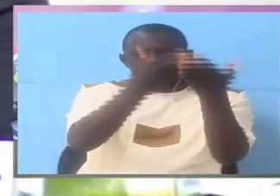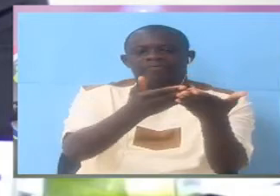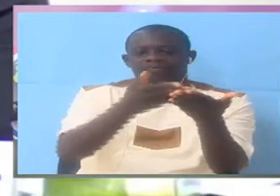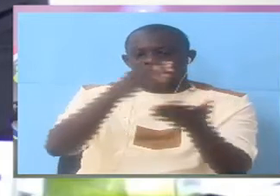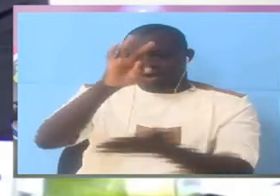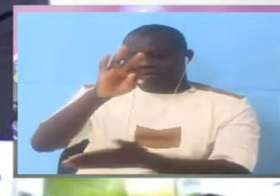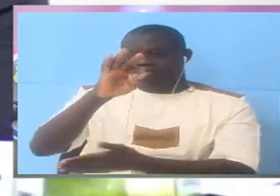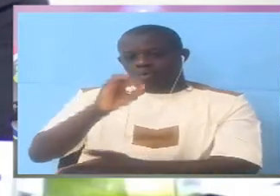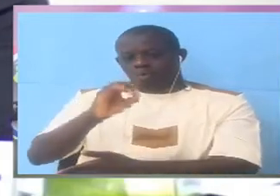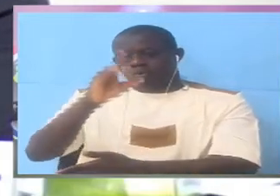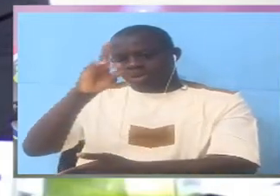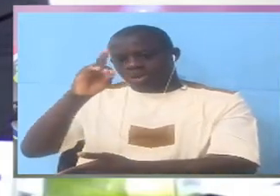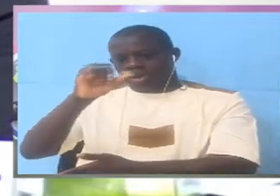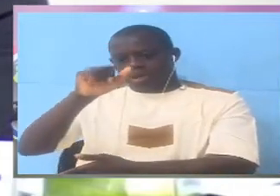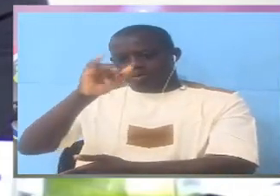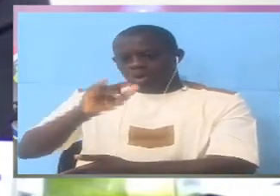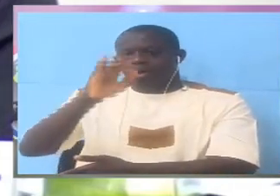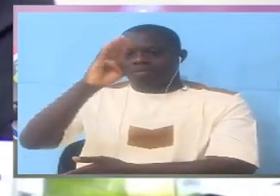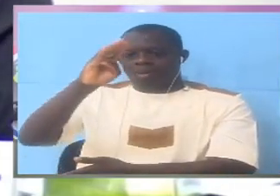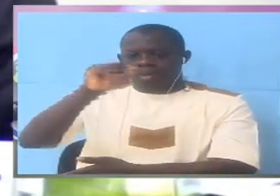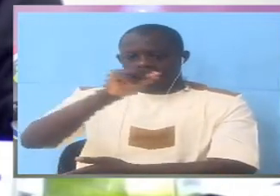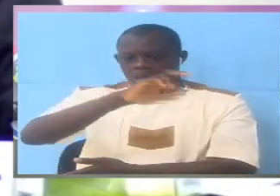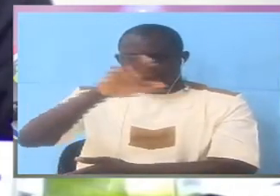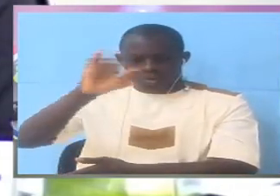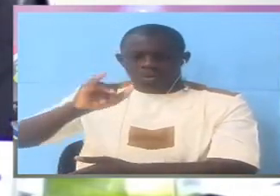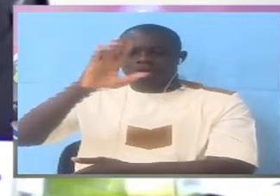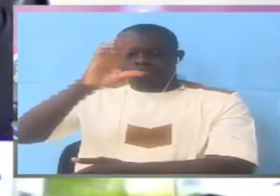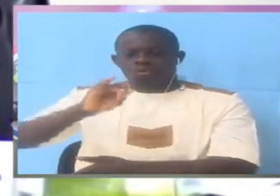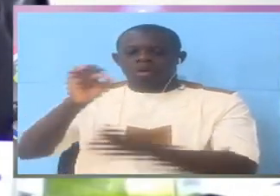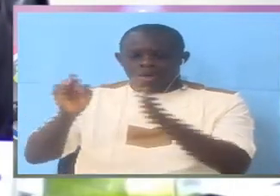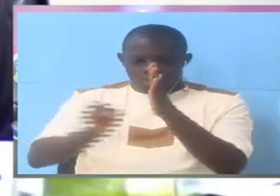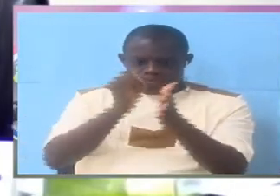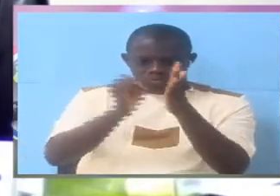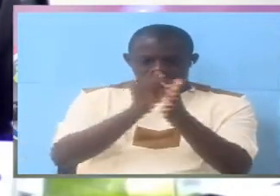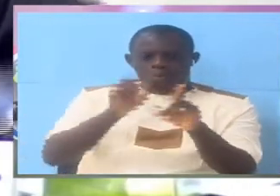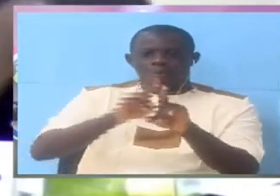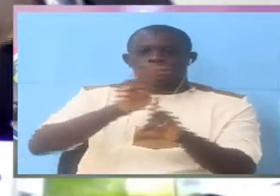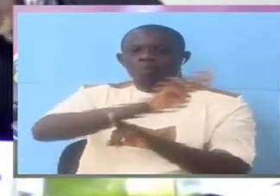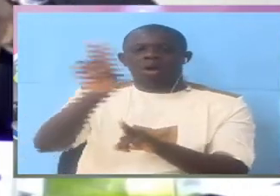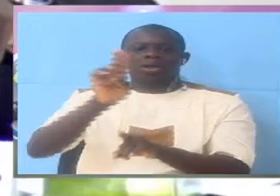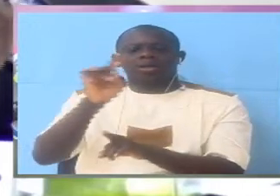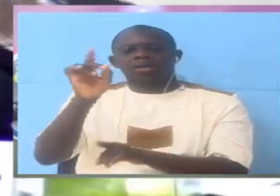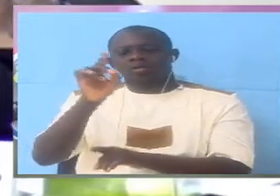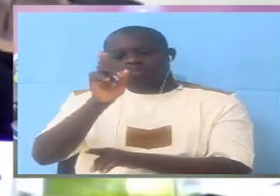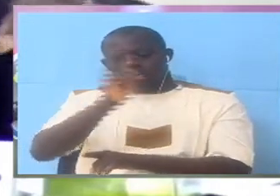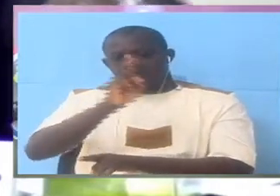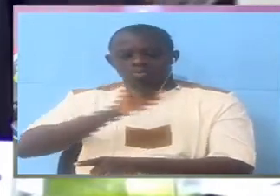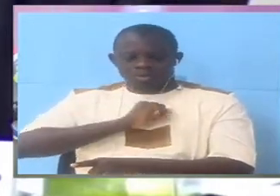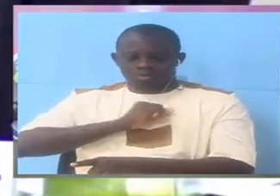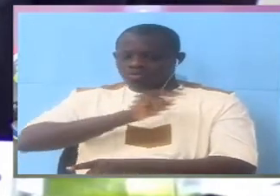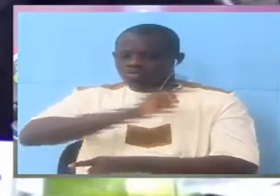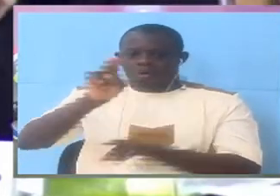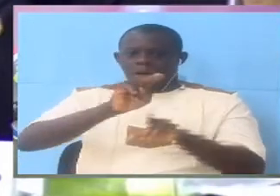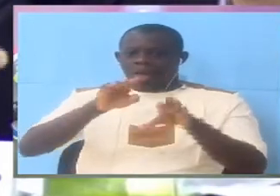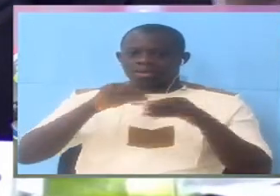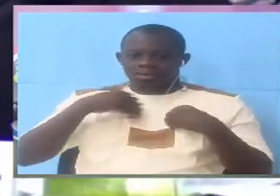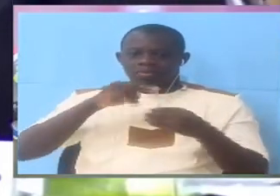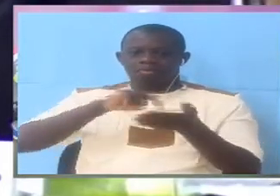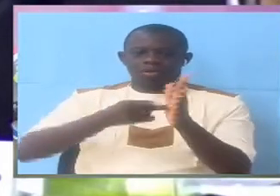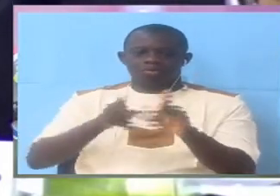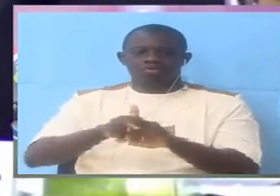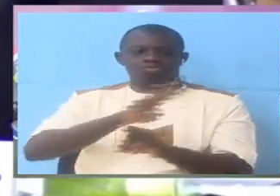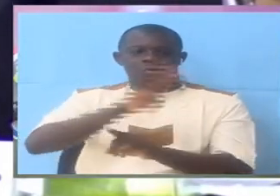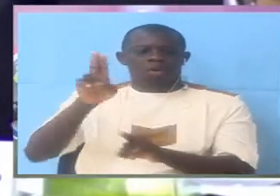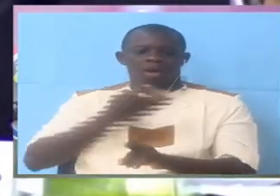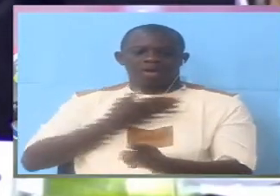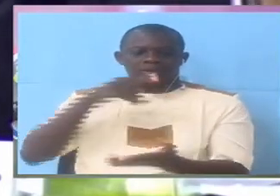Fodebari for investigation. What he denied was that he was not at the door to receive